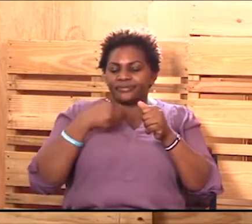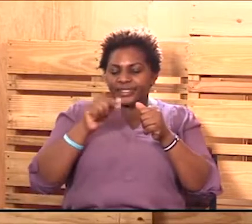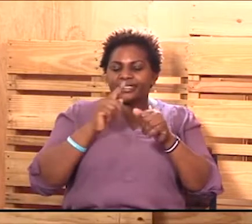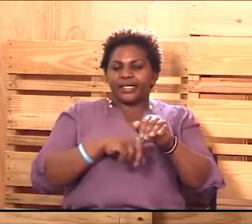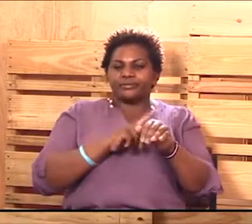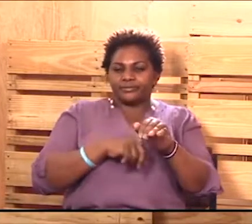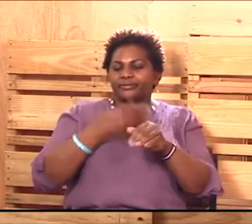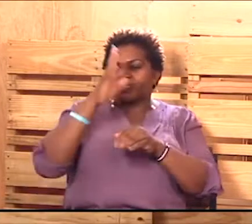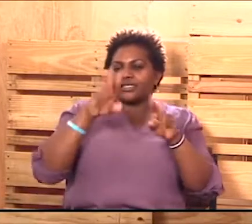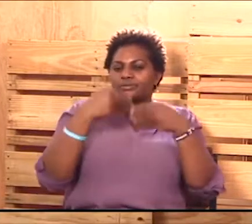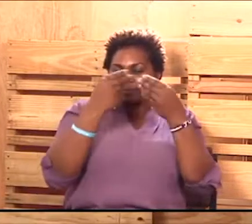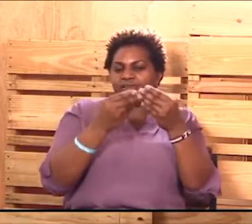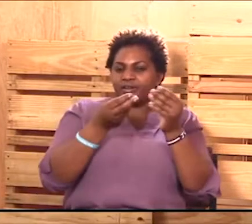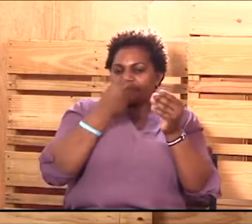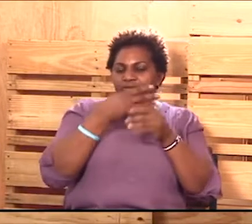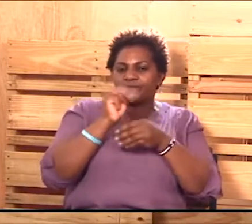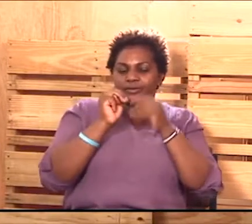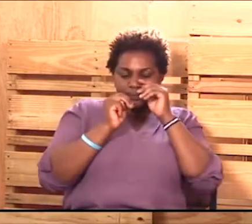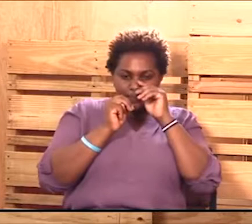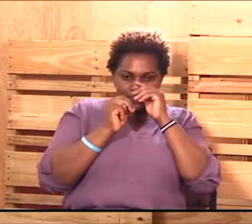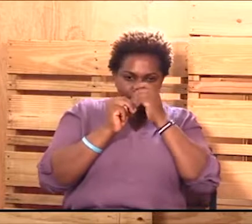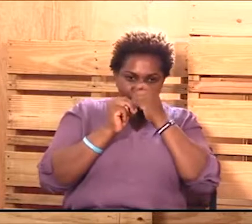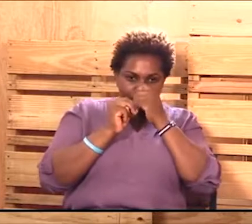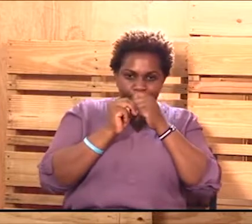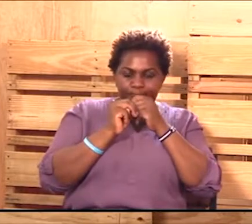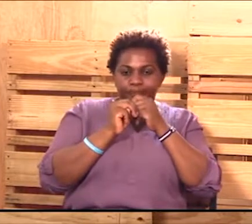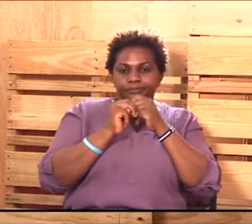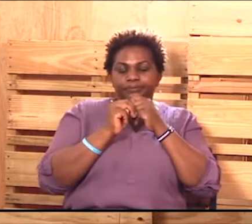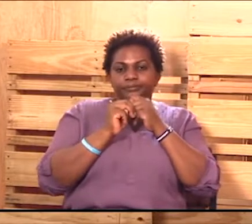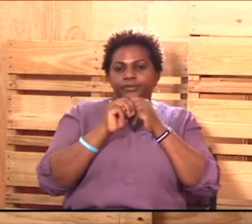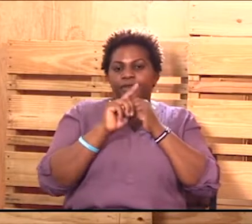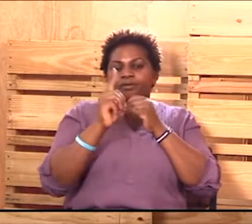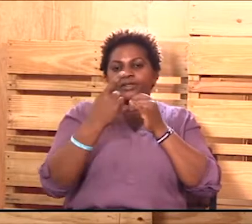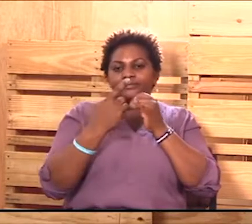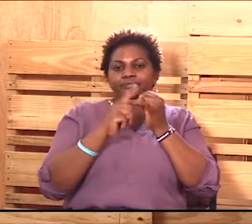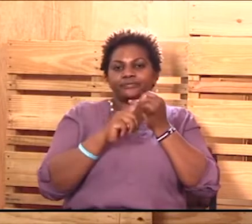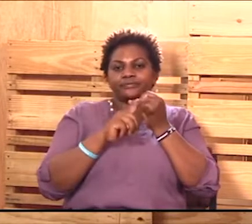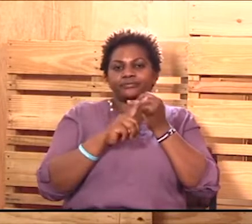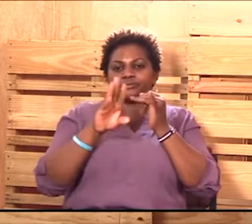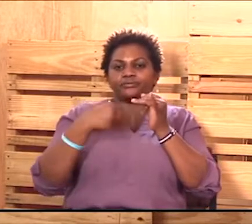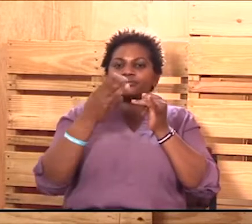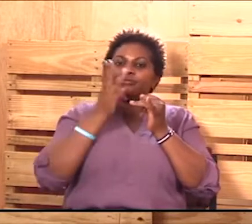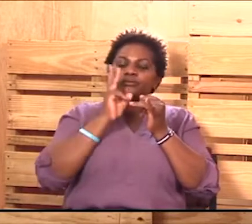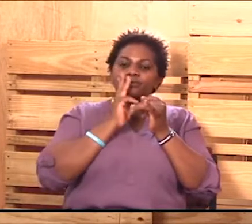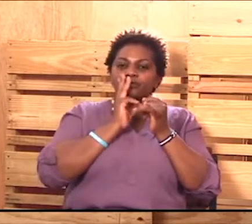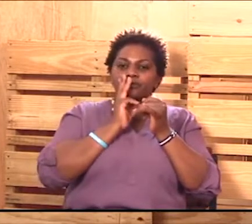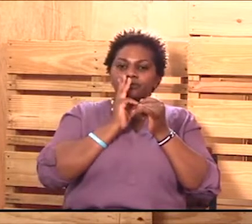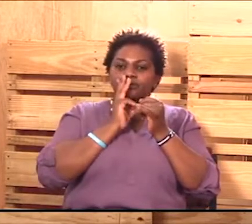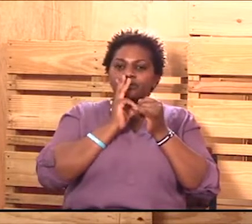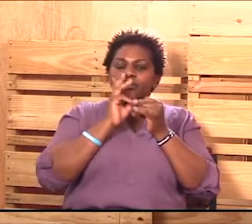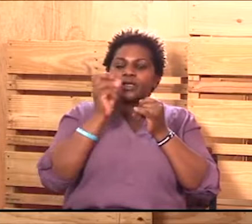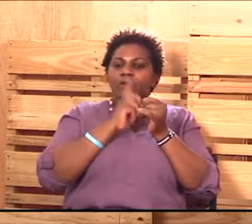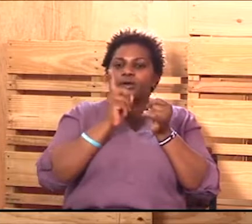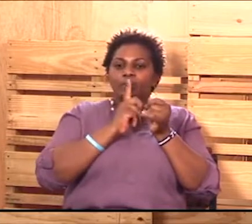found, God has provided food for them. You know, the first part we said, he provided water from a bitter